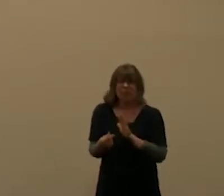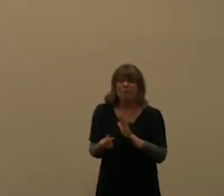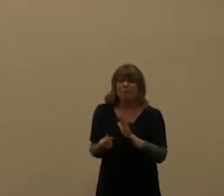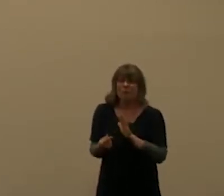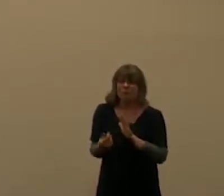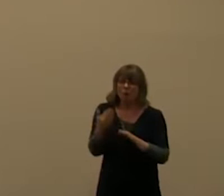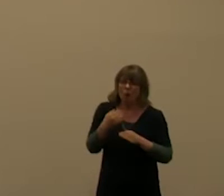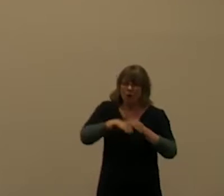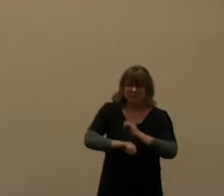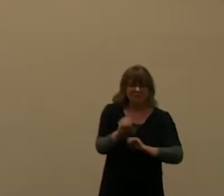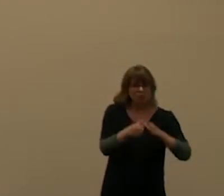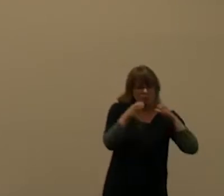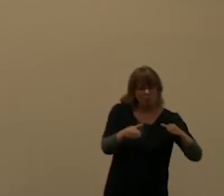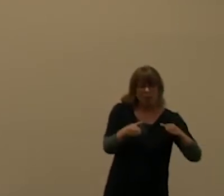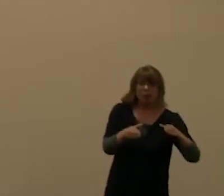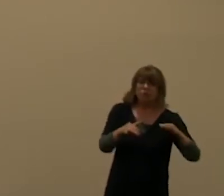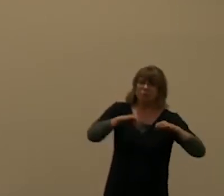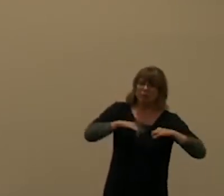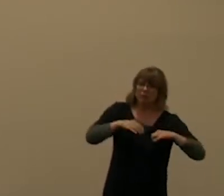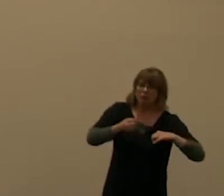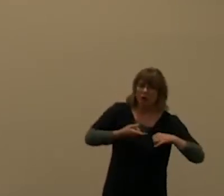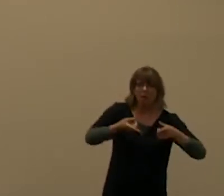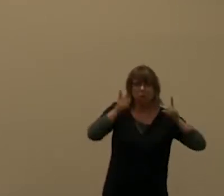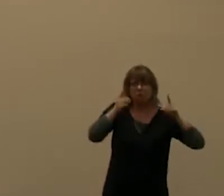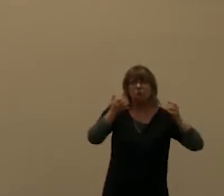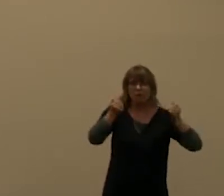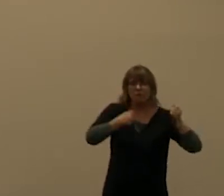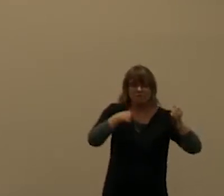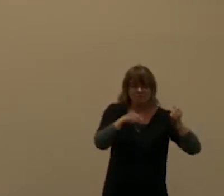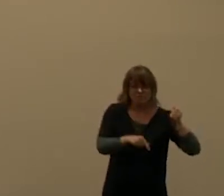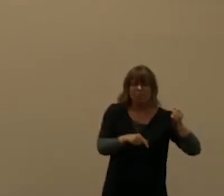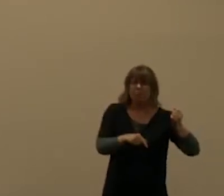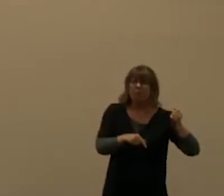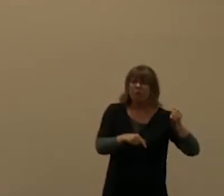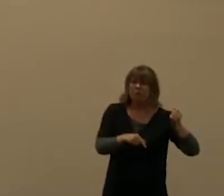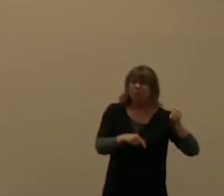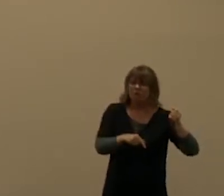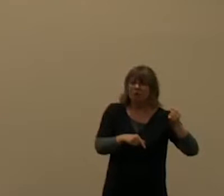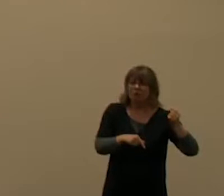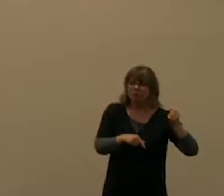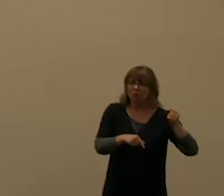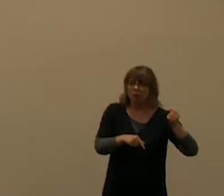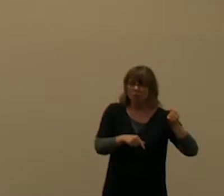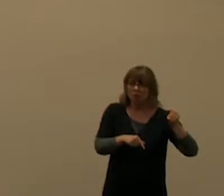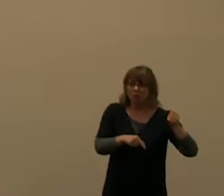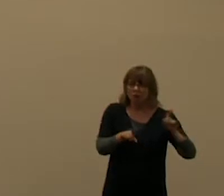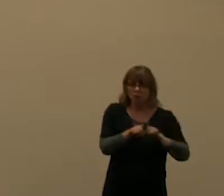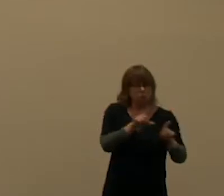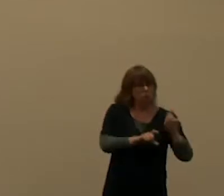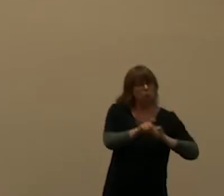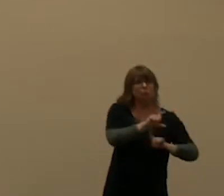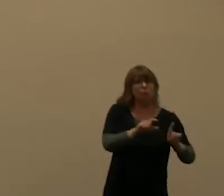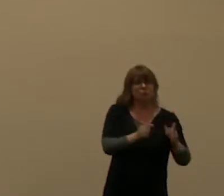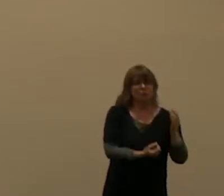in an organization, has a manager, has upper management, and might also take part in some community